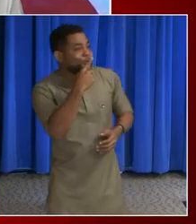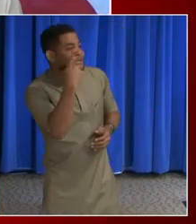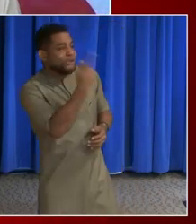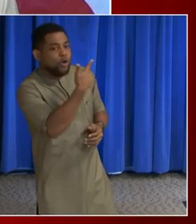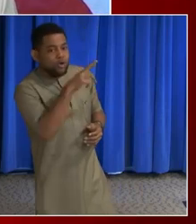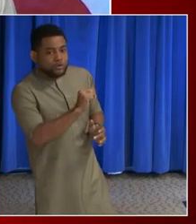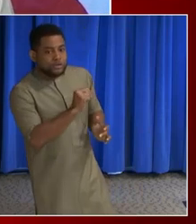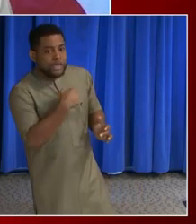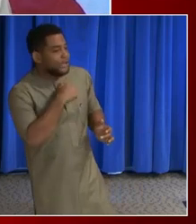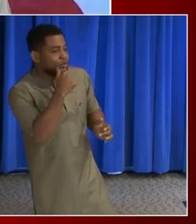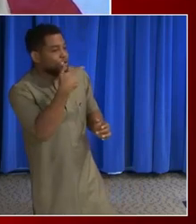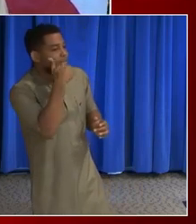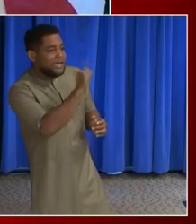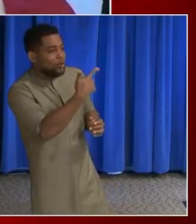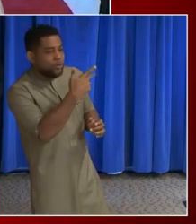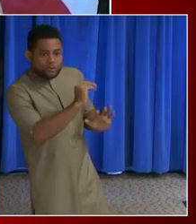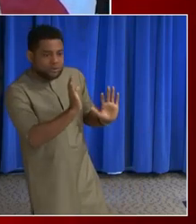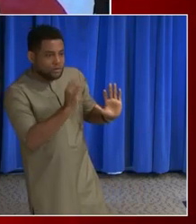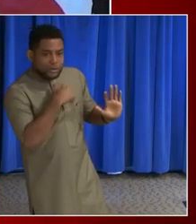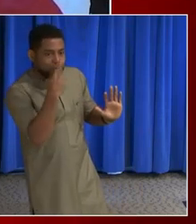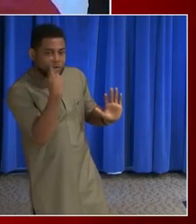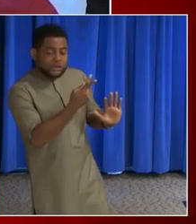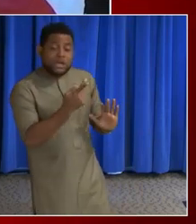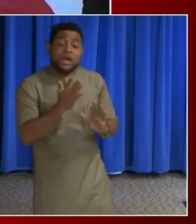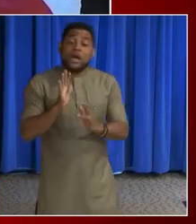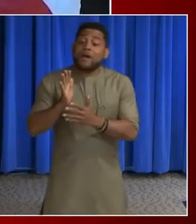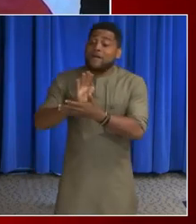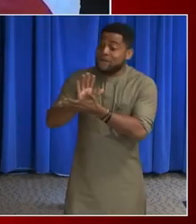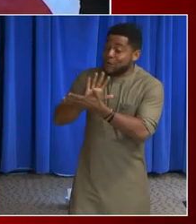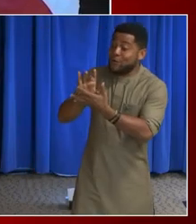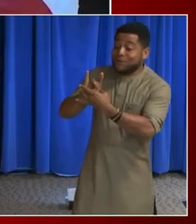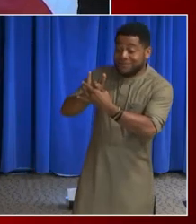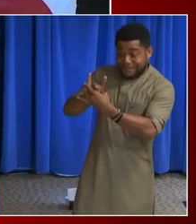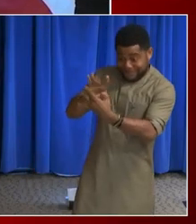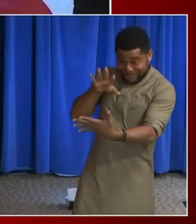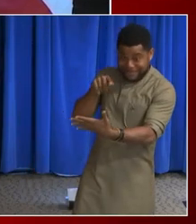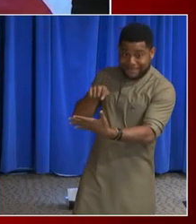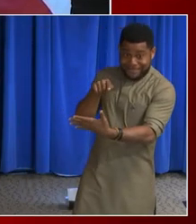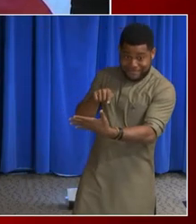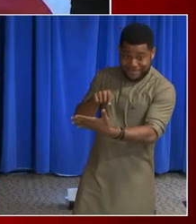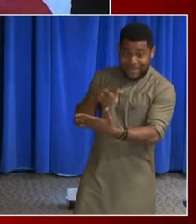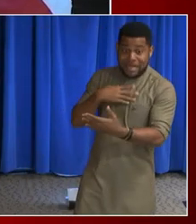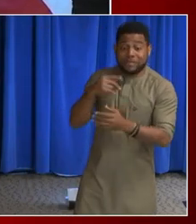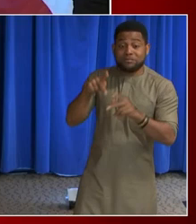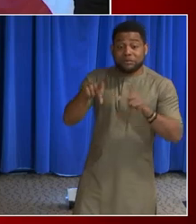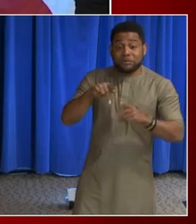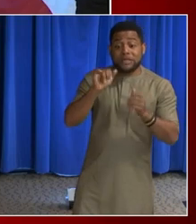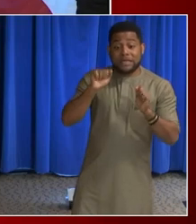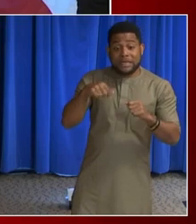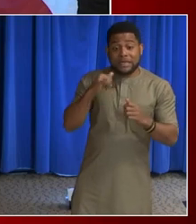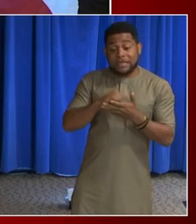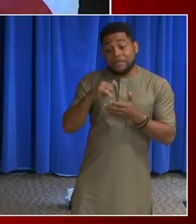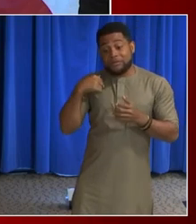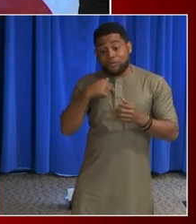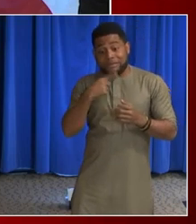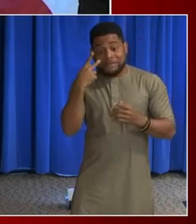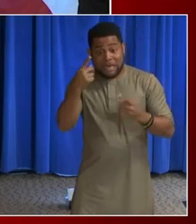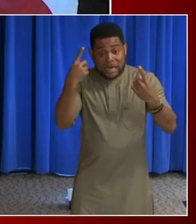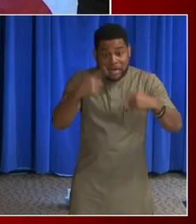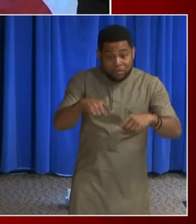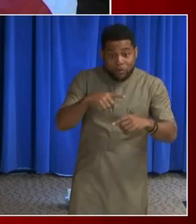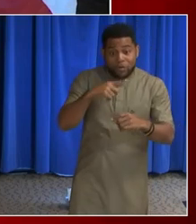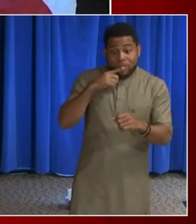so the video has been released, and people can see and confirm what the chief has